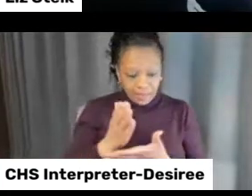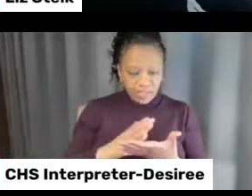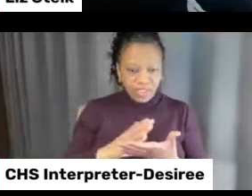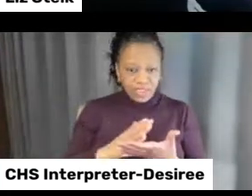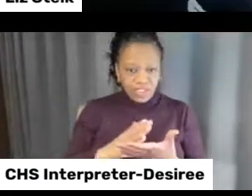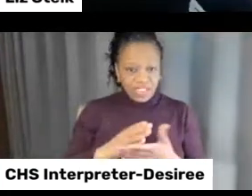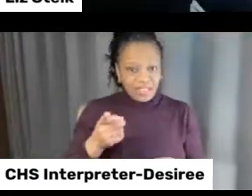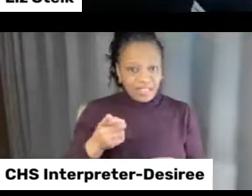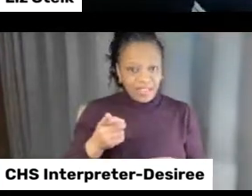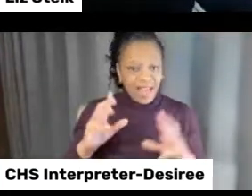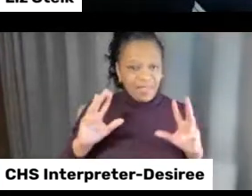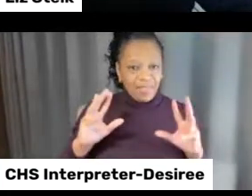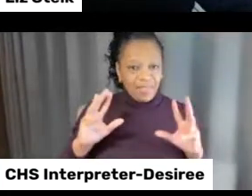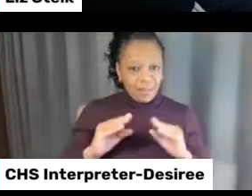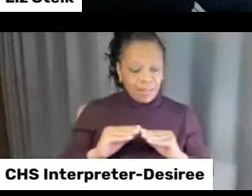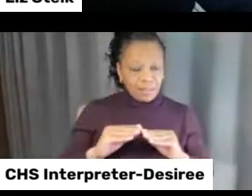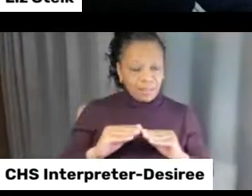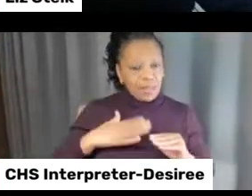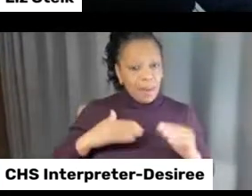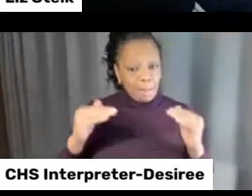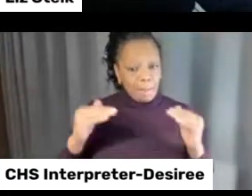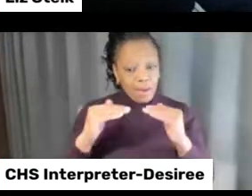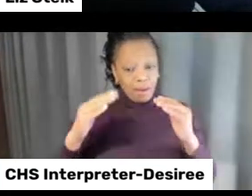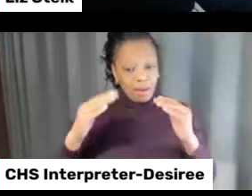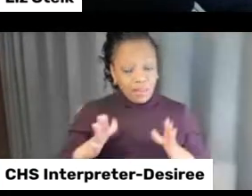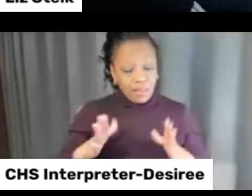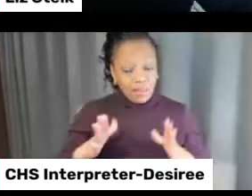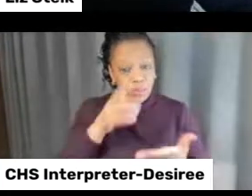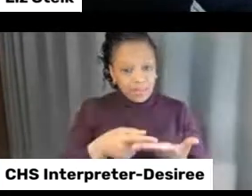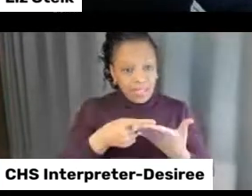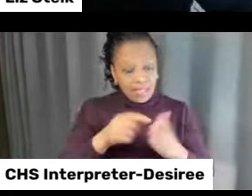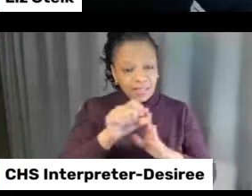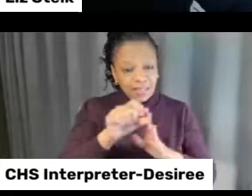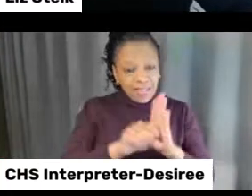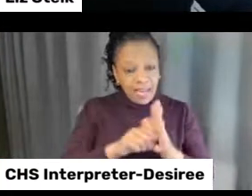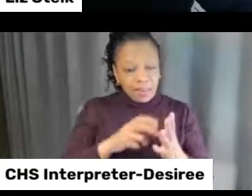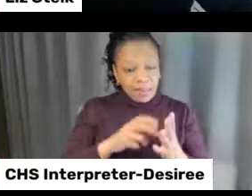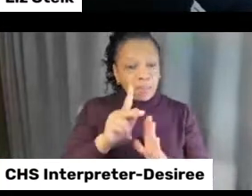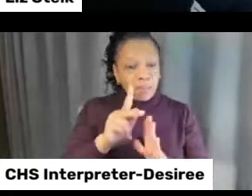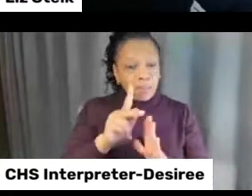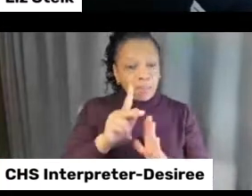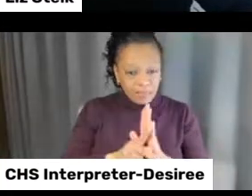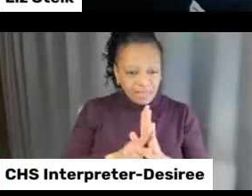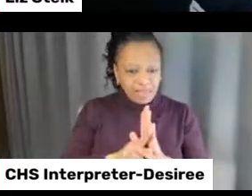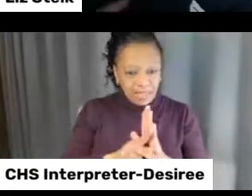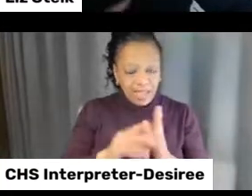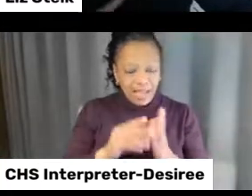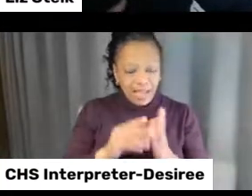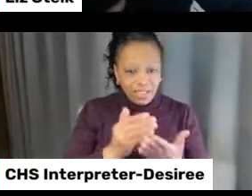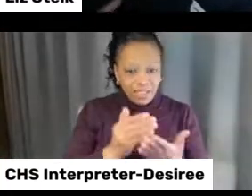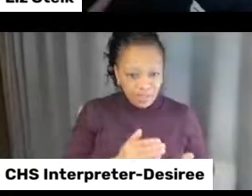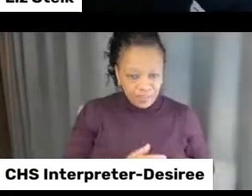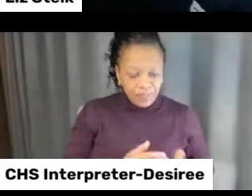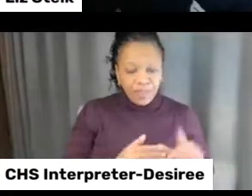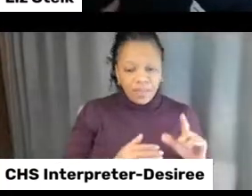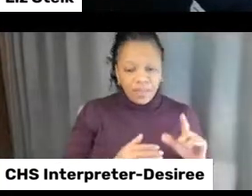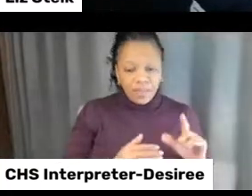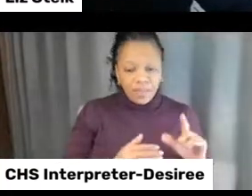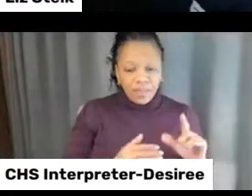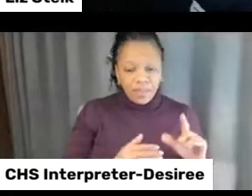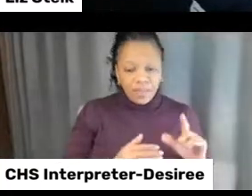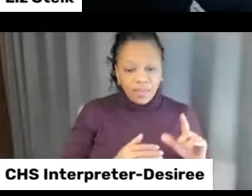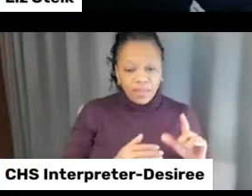summit, my colleagues are going to talk about our state policy agenda. But what we're really excited about and what we organize for all